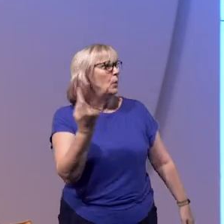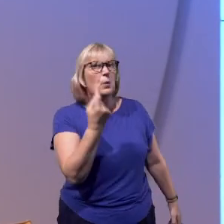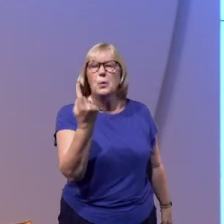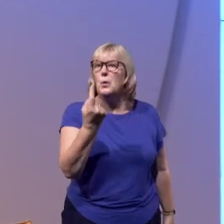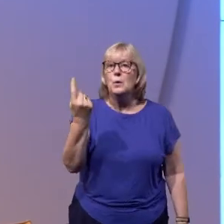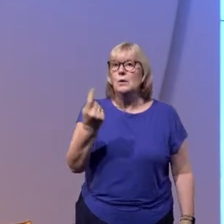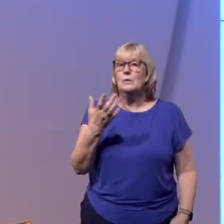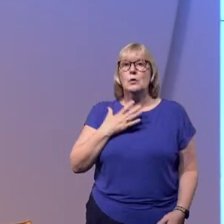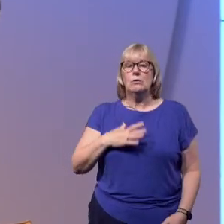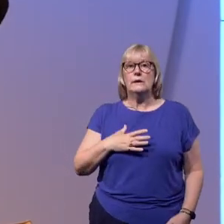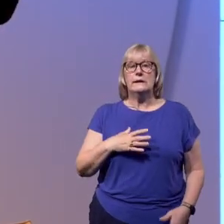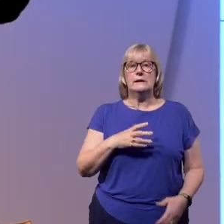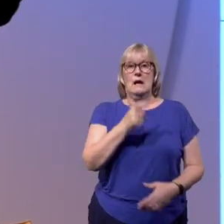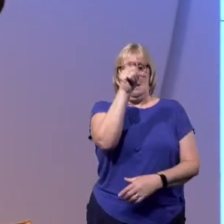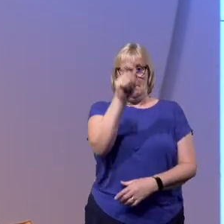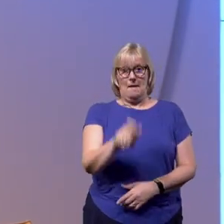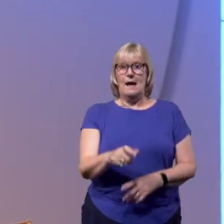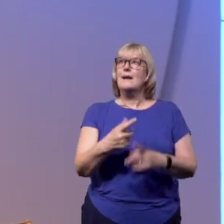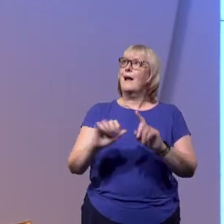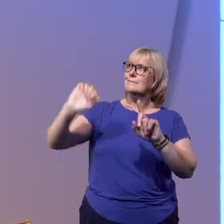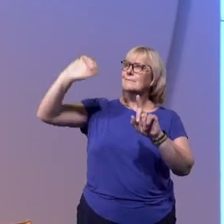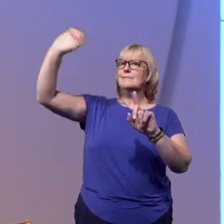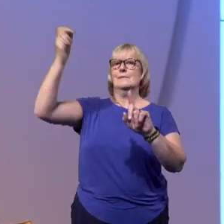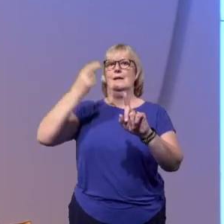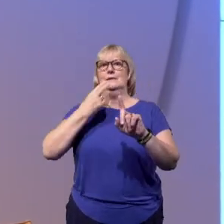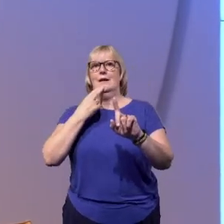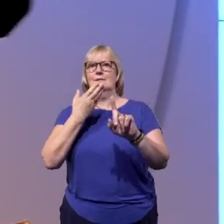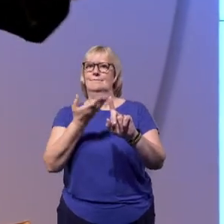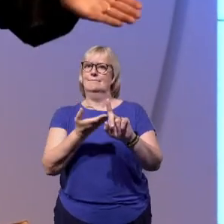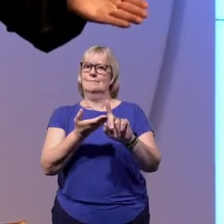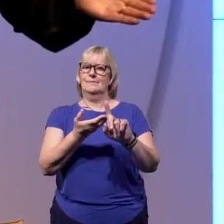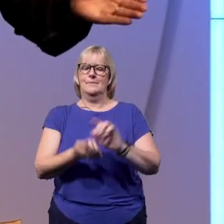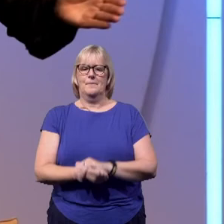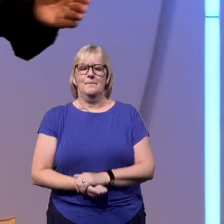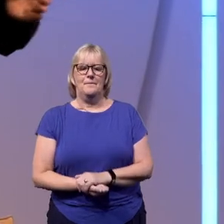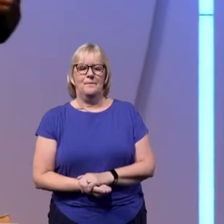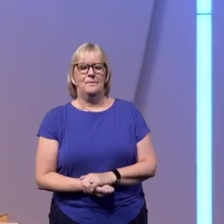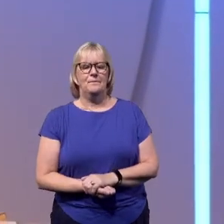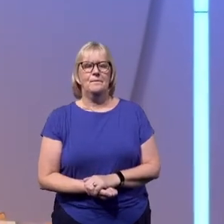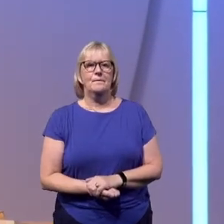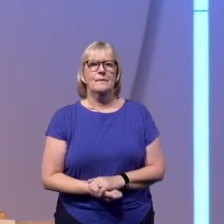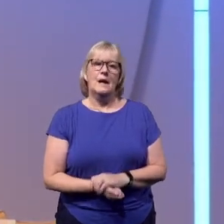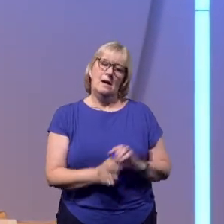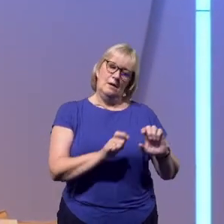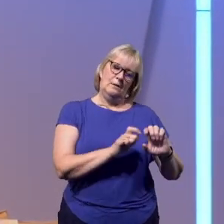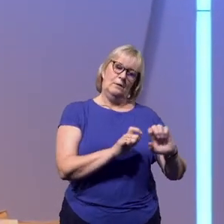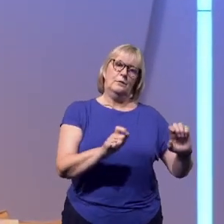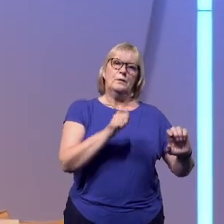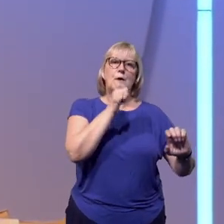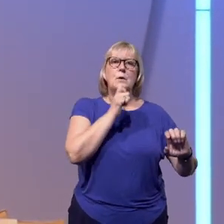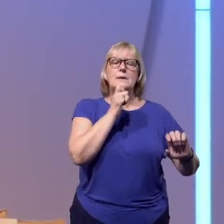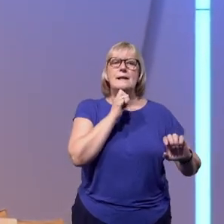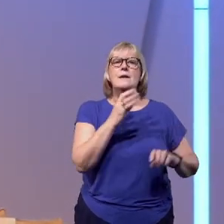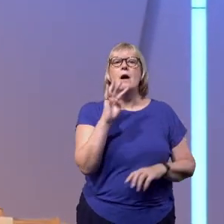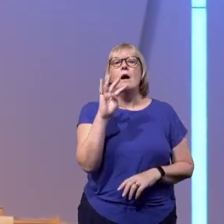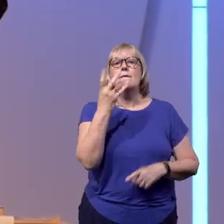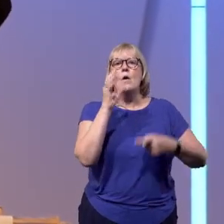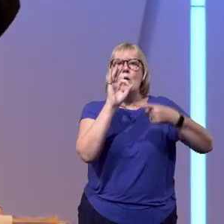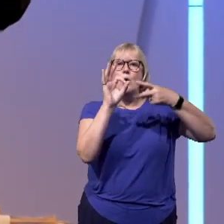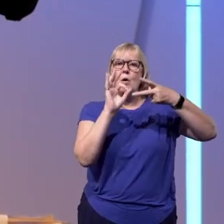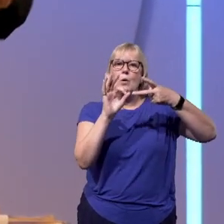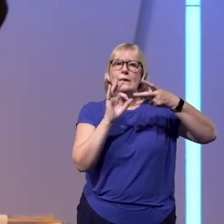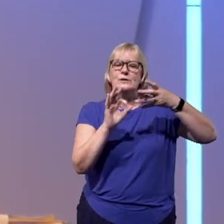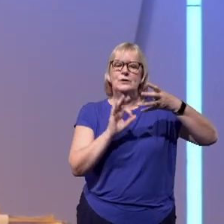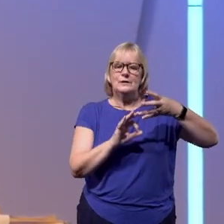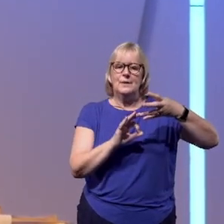is. Now, just when I look at this, I sometimes just look at this verse evangelistically with people. And here are the four questions I ask as I say, can